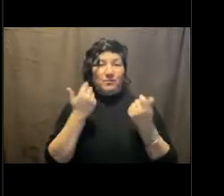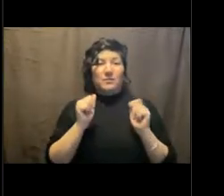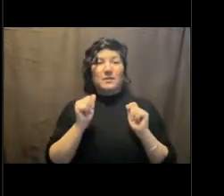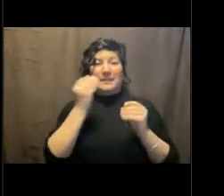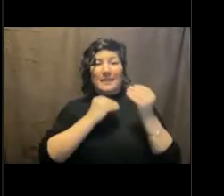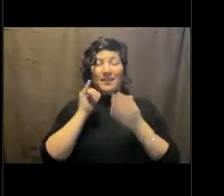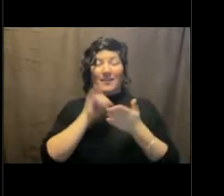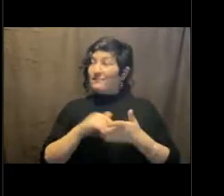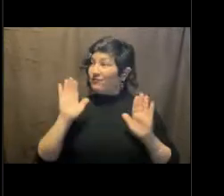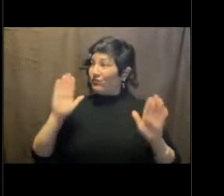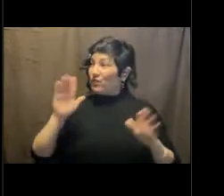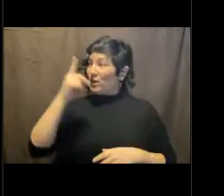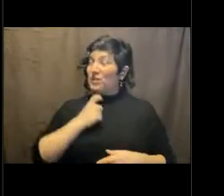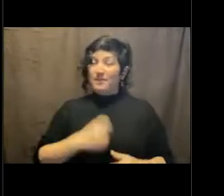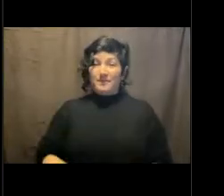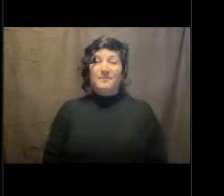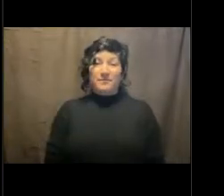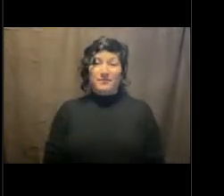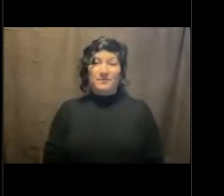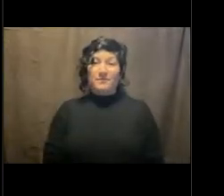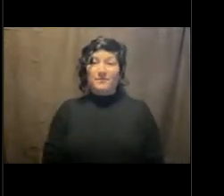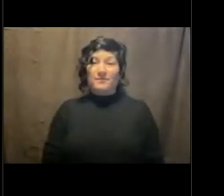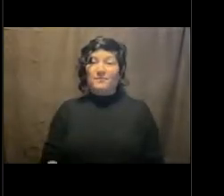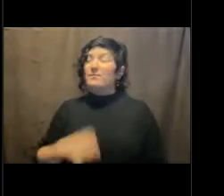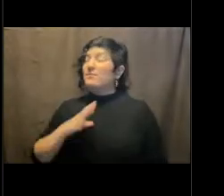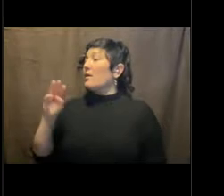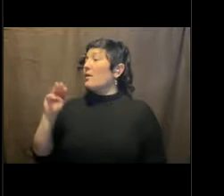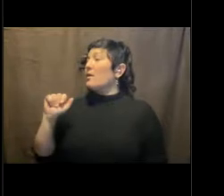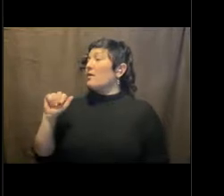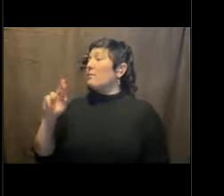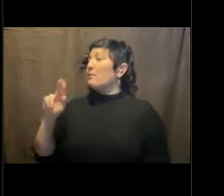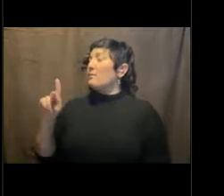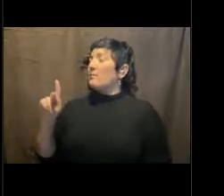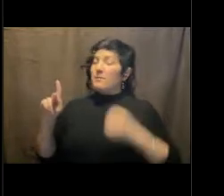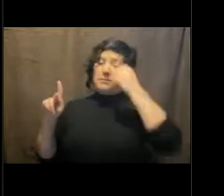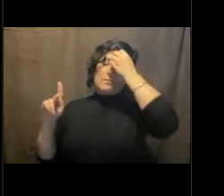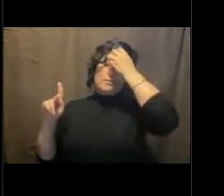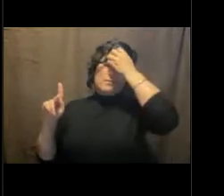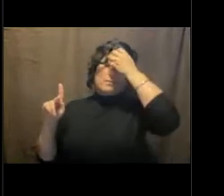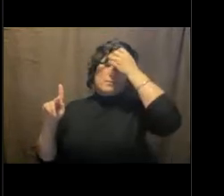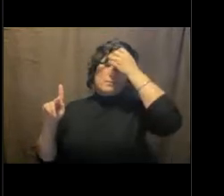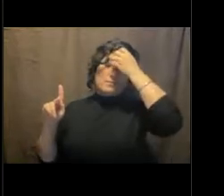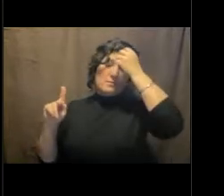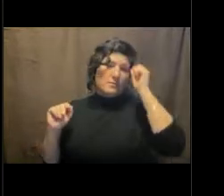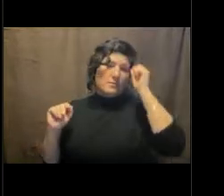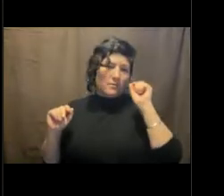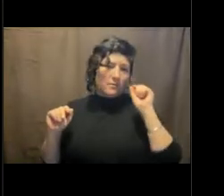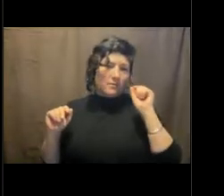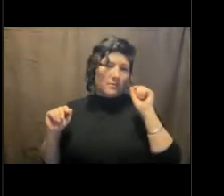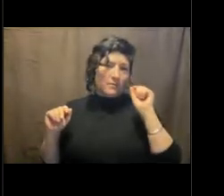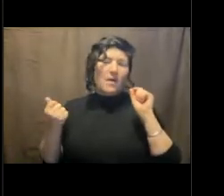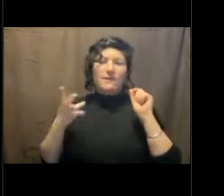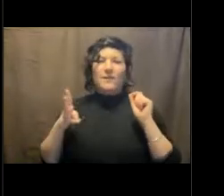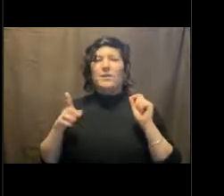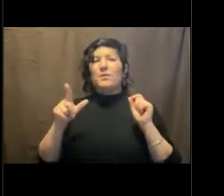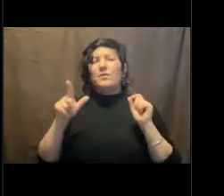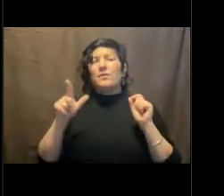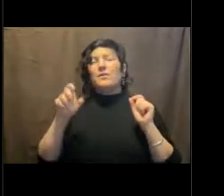Great question. Oh, cool. So mark it as that. We have a few leatherback sea